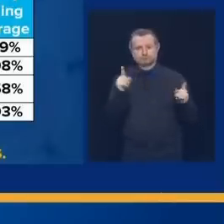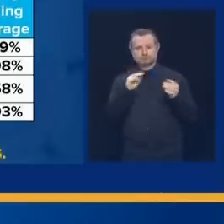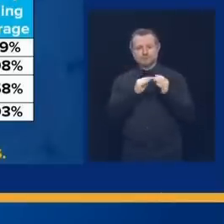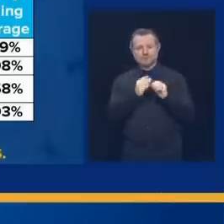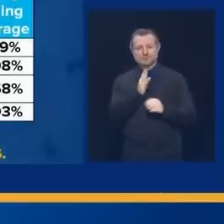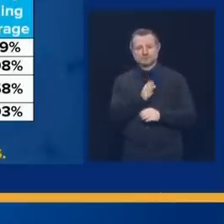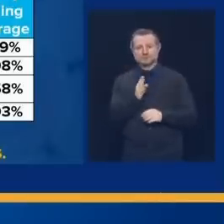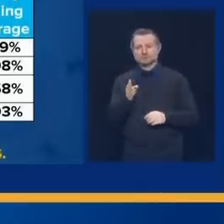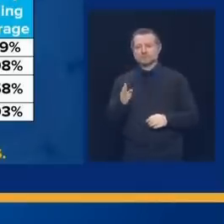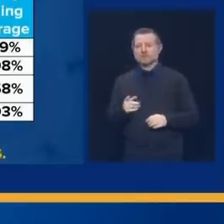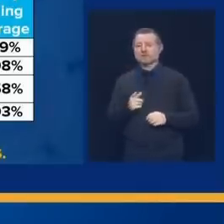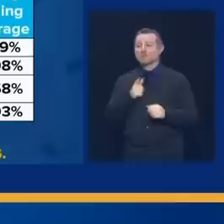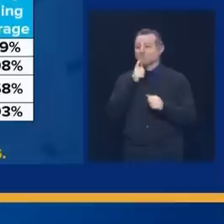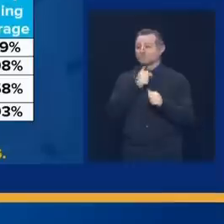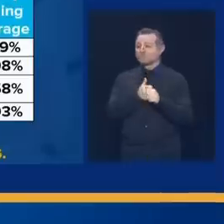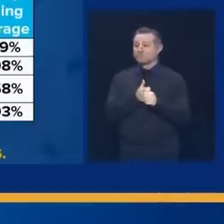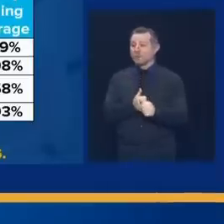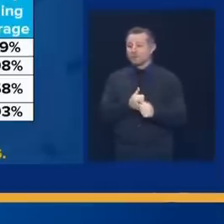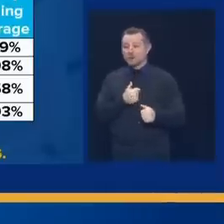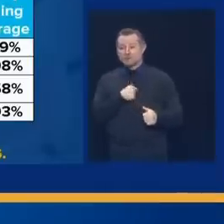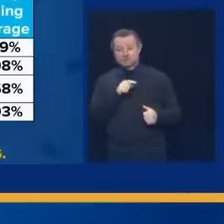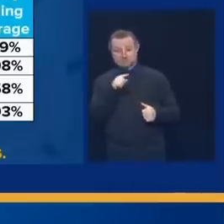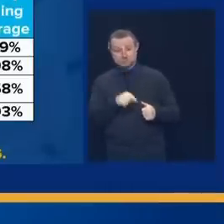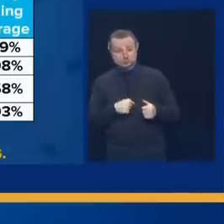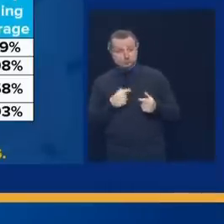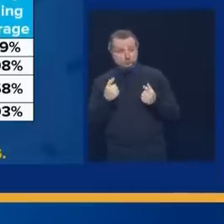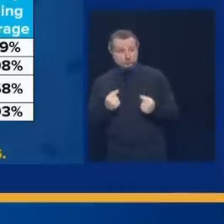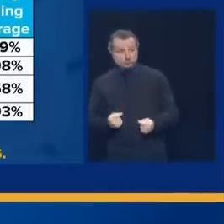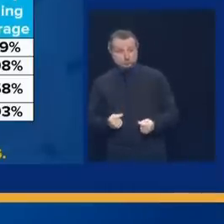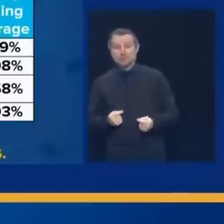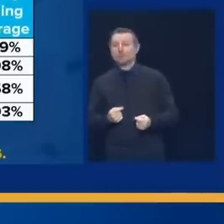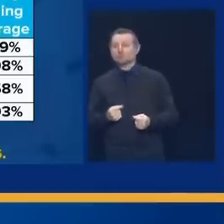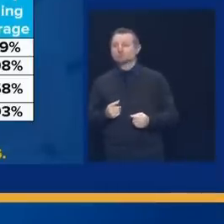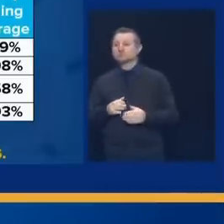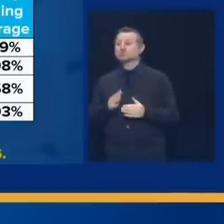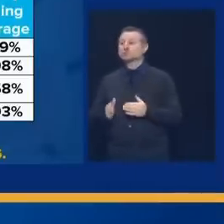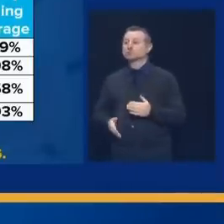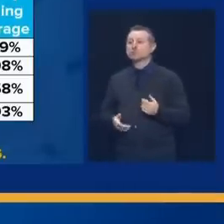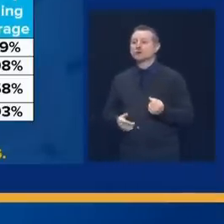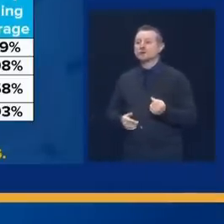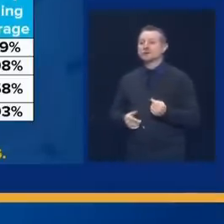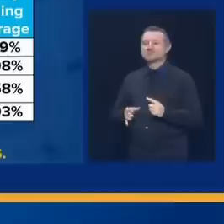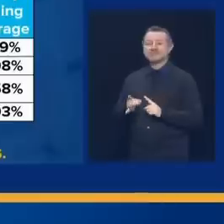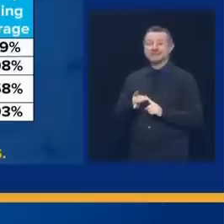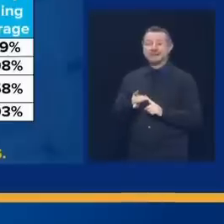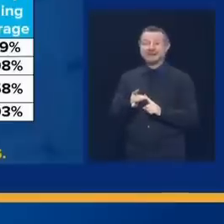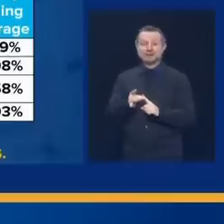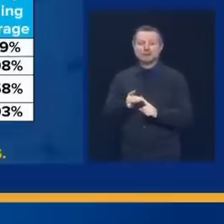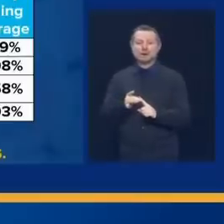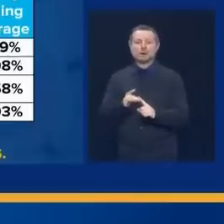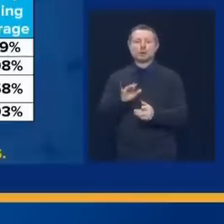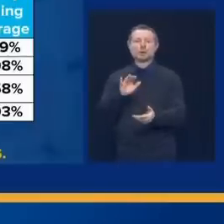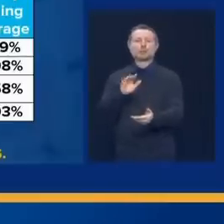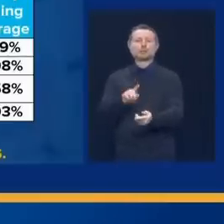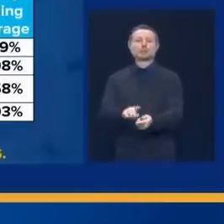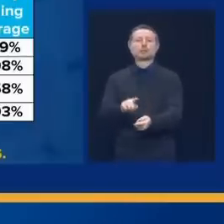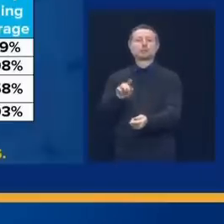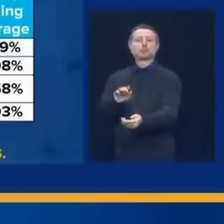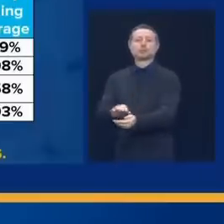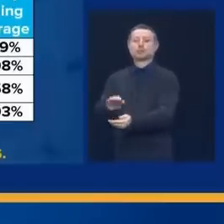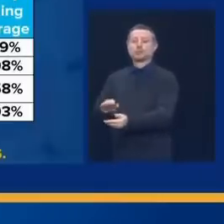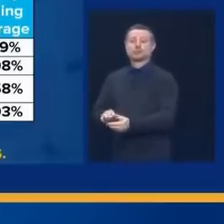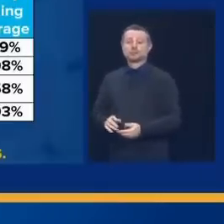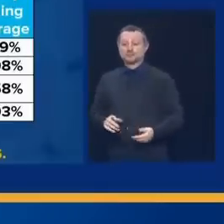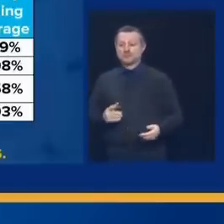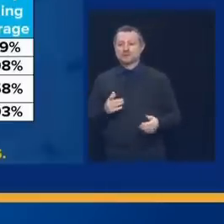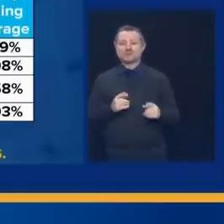people comply, the infection rate is going to be low. 5 to 4, 9 to